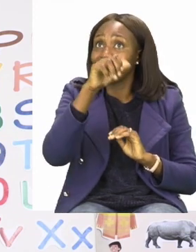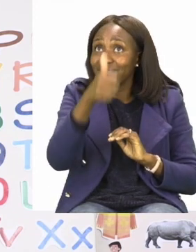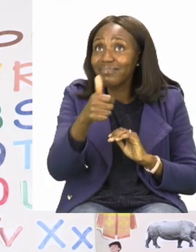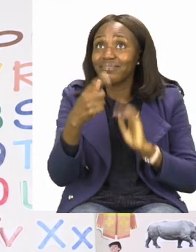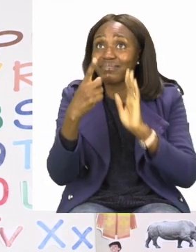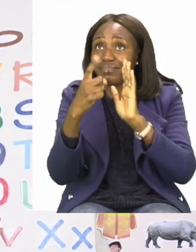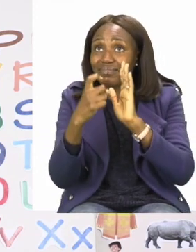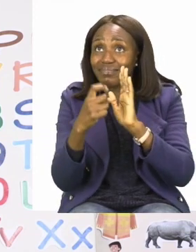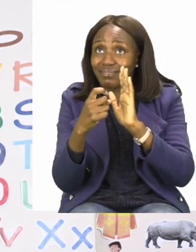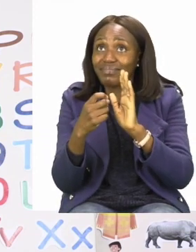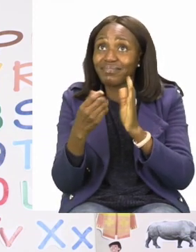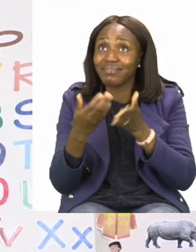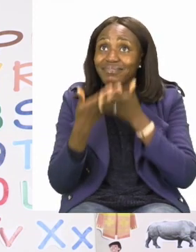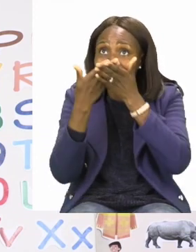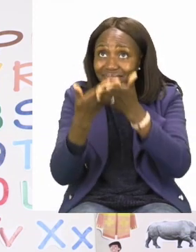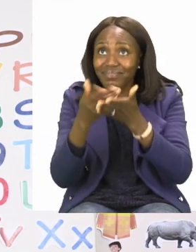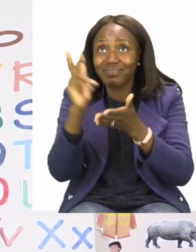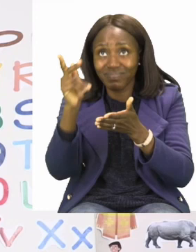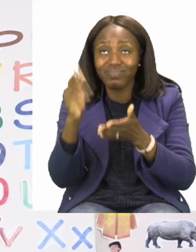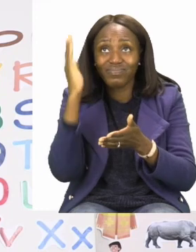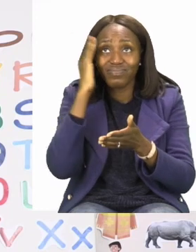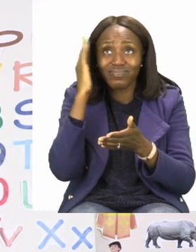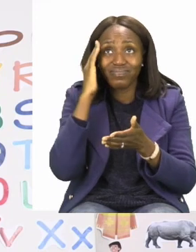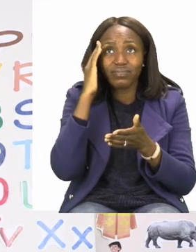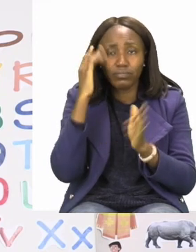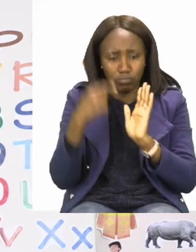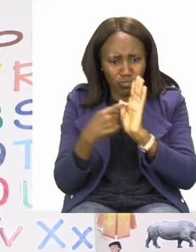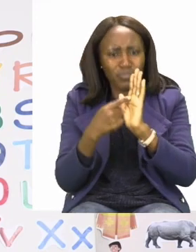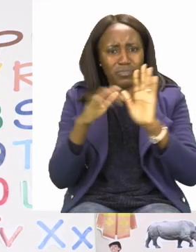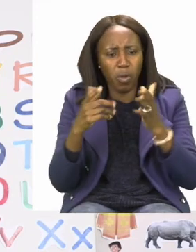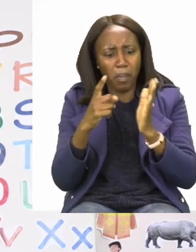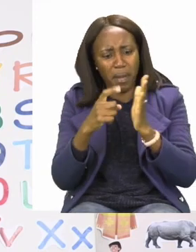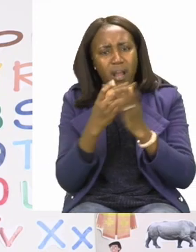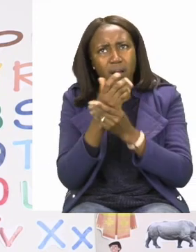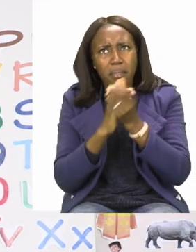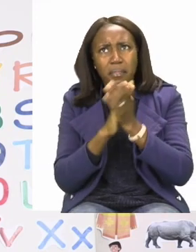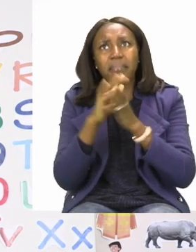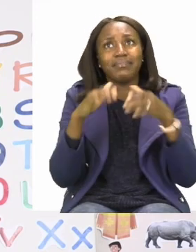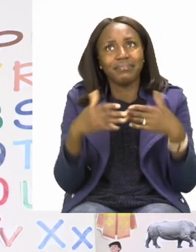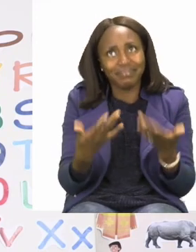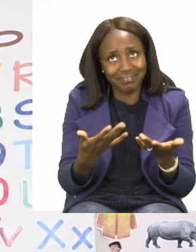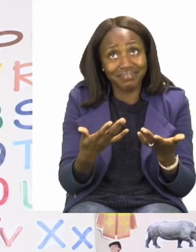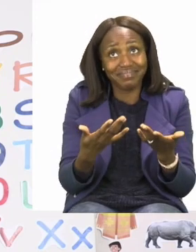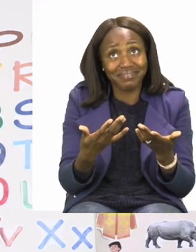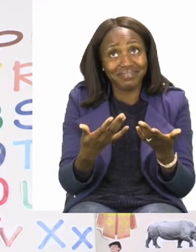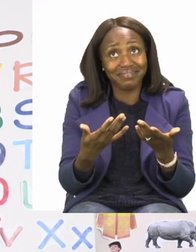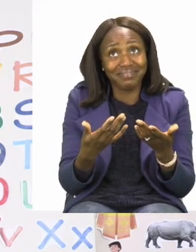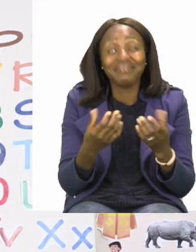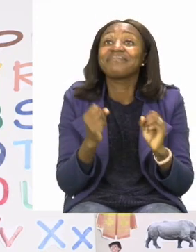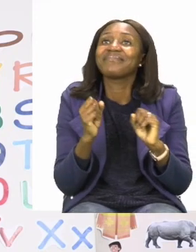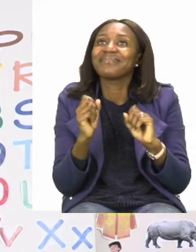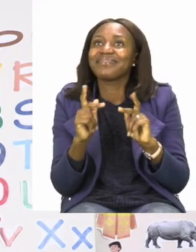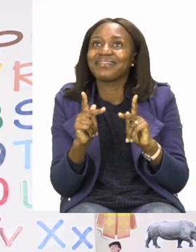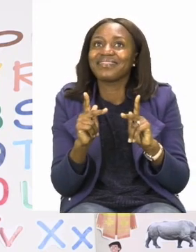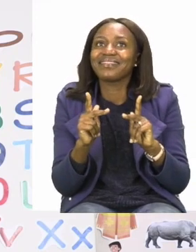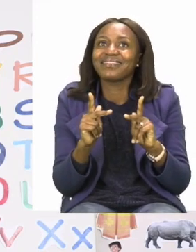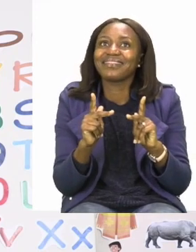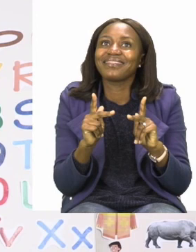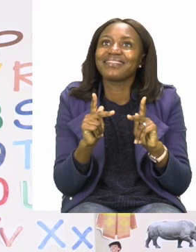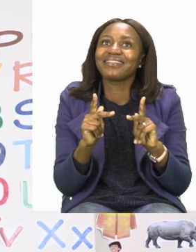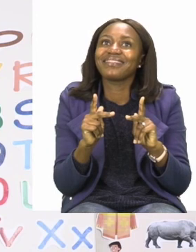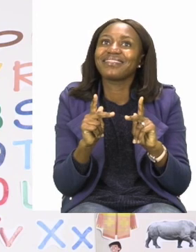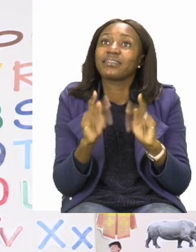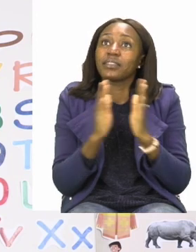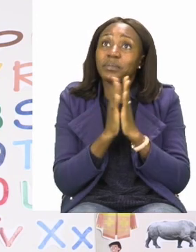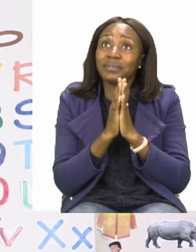to sanitize the right way. You can show them how to sanitize, just like what we do in the classroom. Make sure your